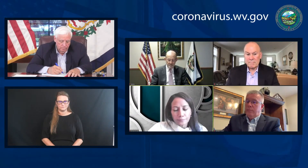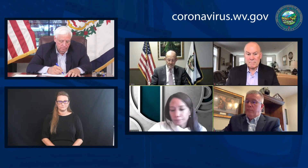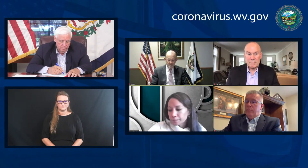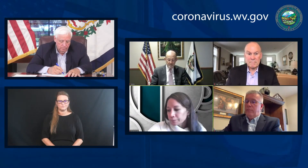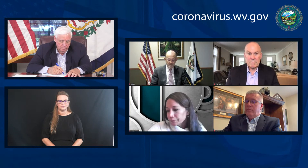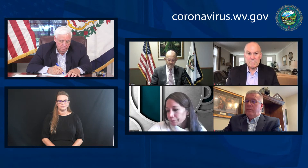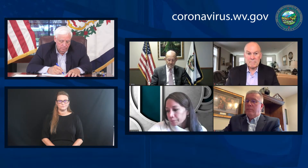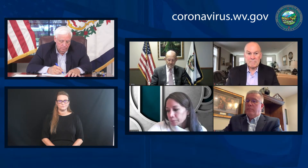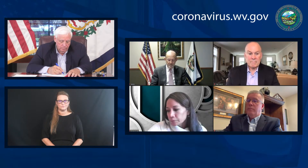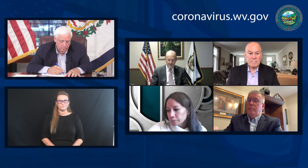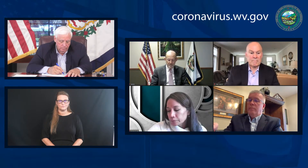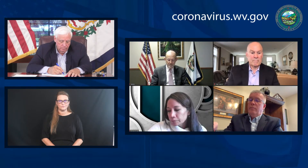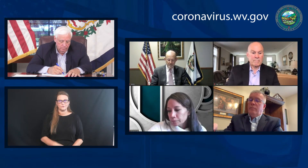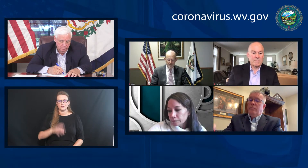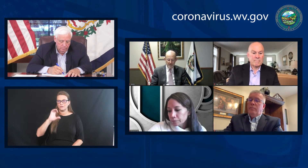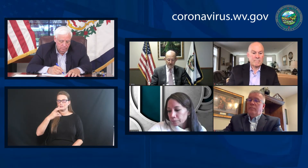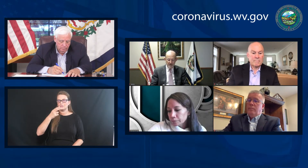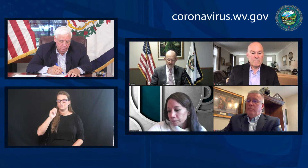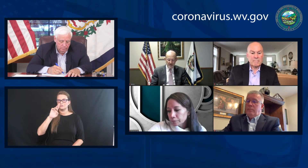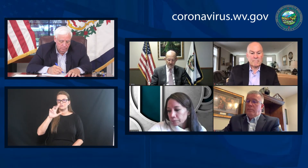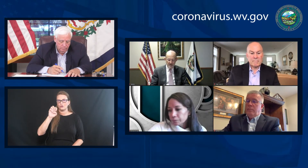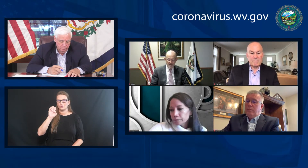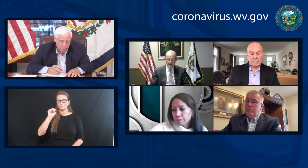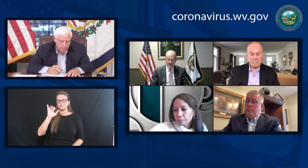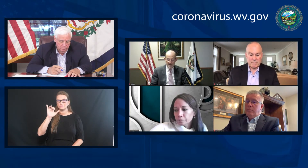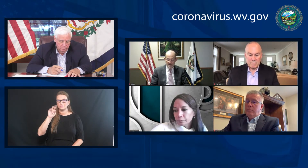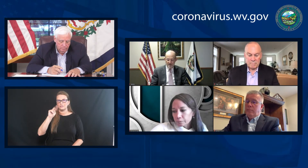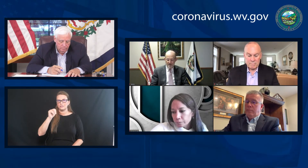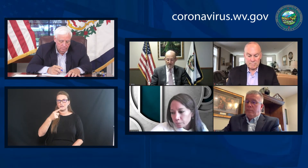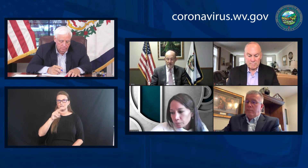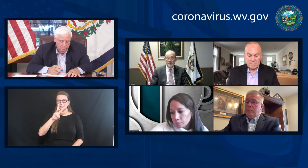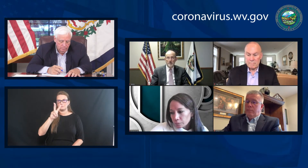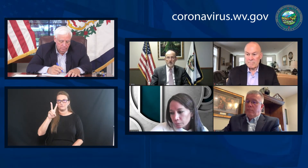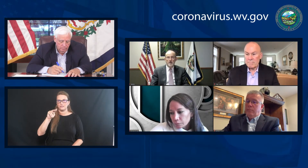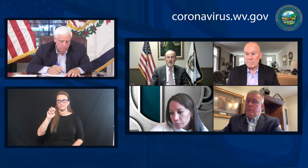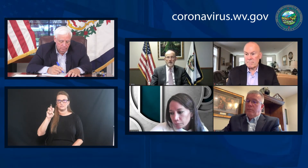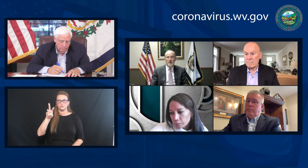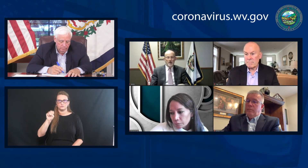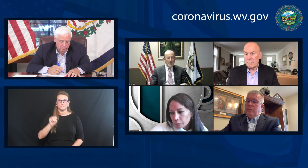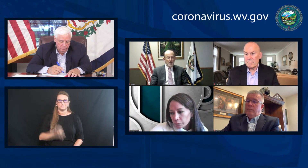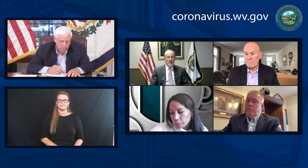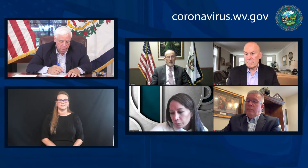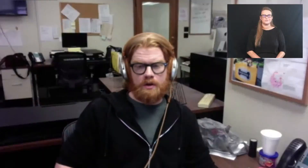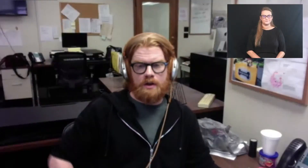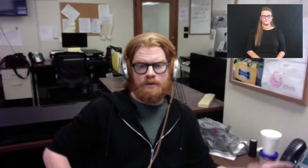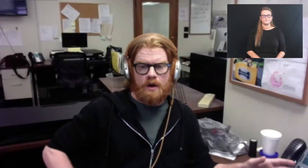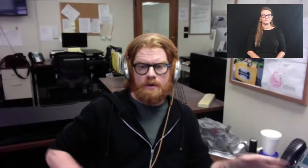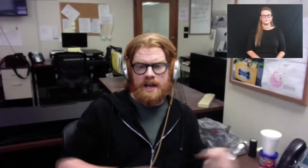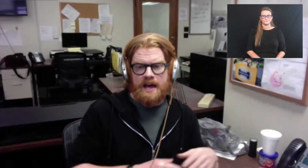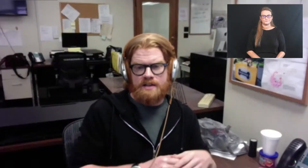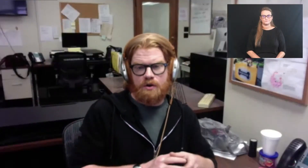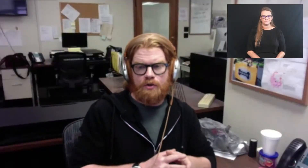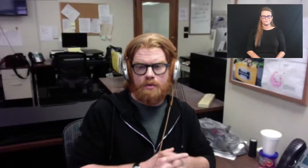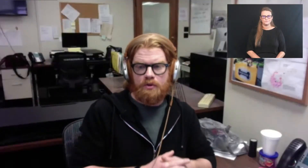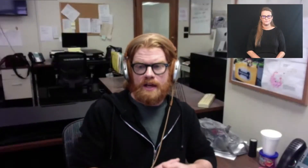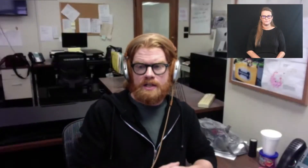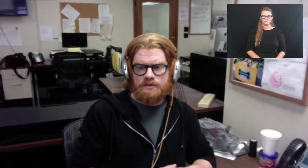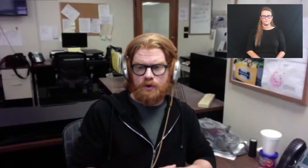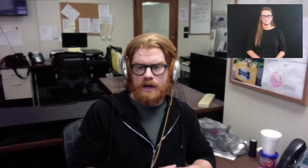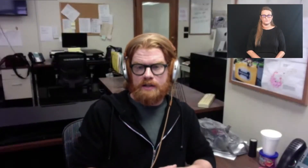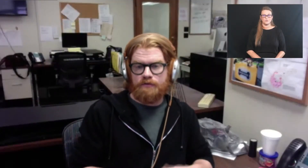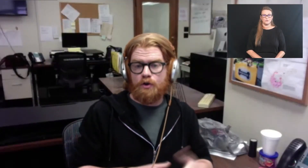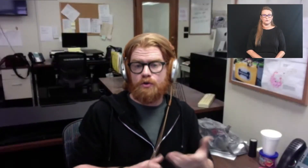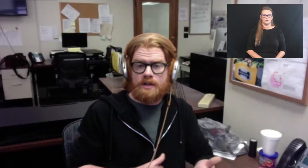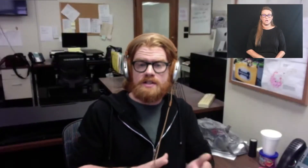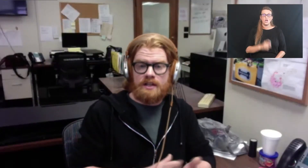All right, thank you, Annie. Next to Charles Young with WV News. Hi, this is Charles Young with WV News. Governor, I wanted to ask, are there plans